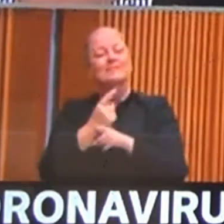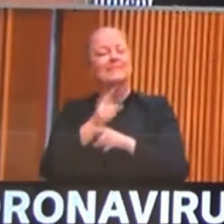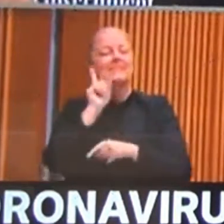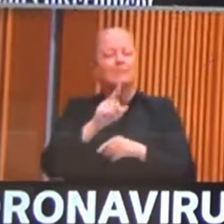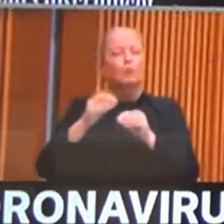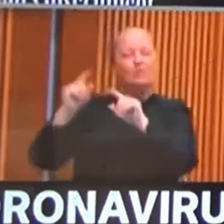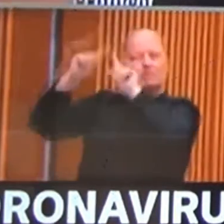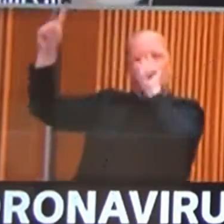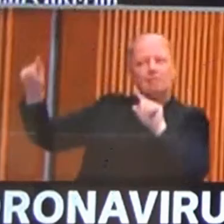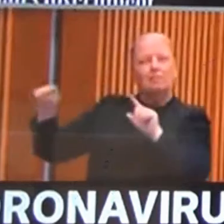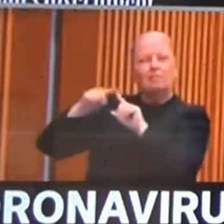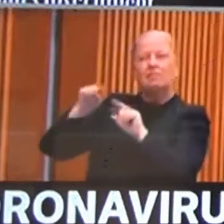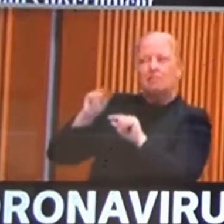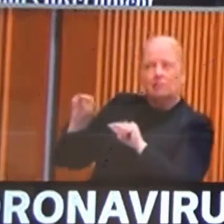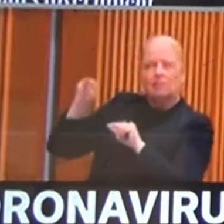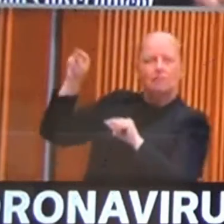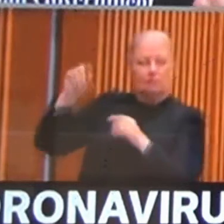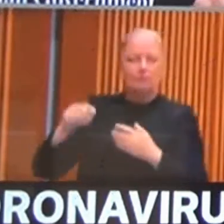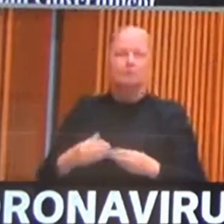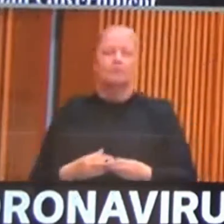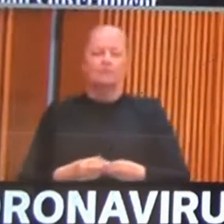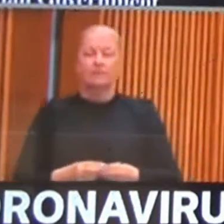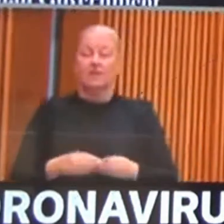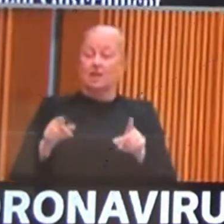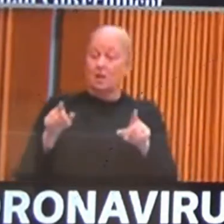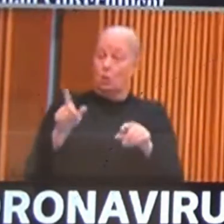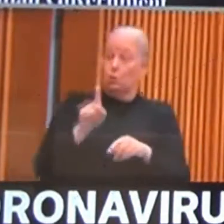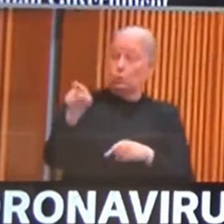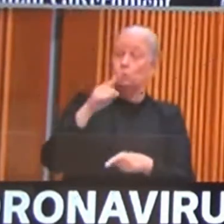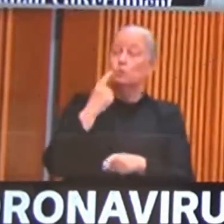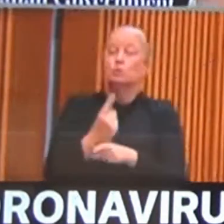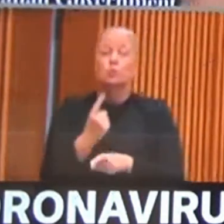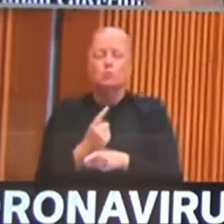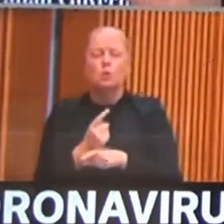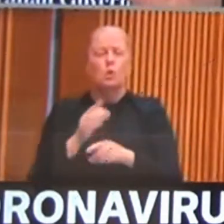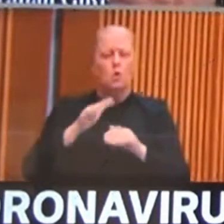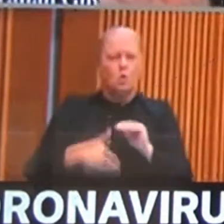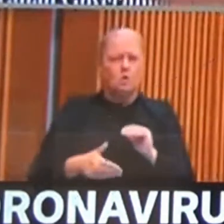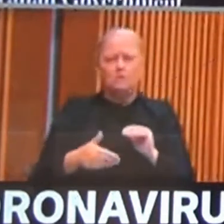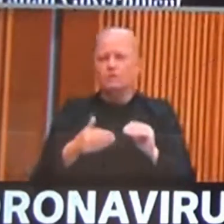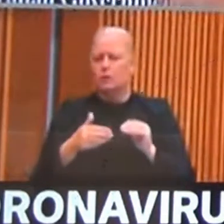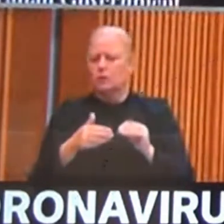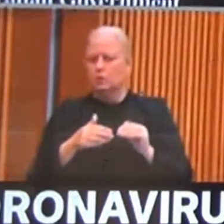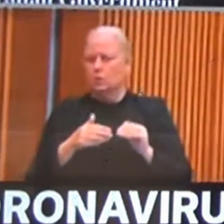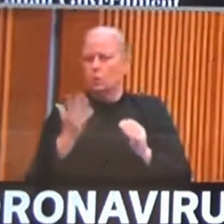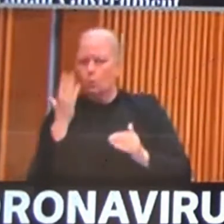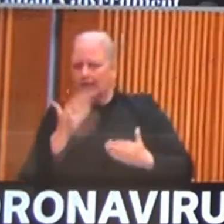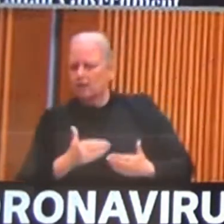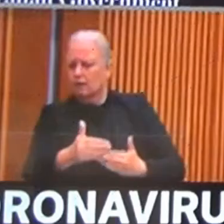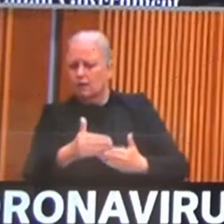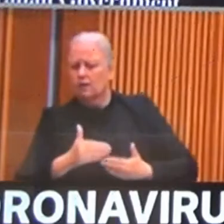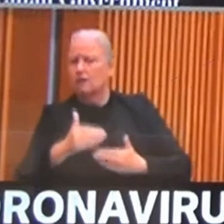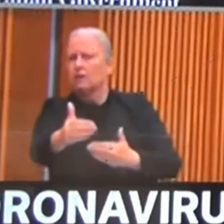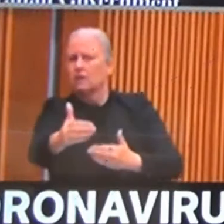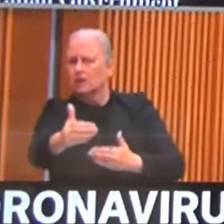in Australian cases, coupled with exactly what you talked about, the timing of individual measures. There is a lag between